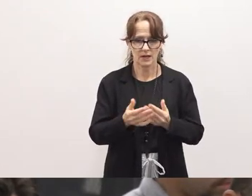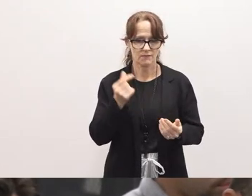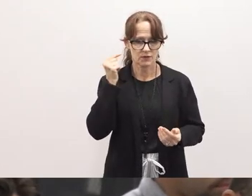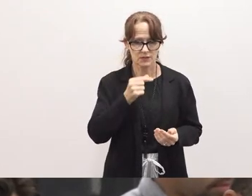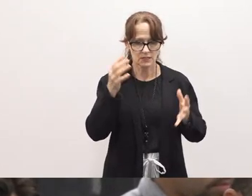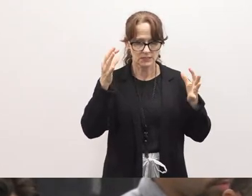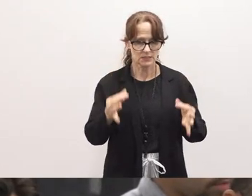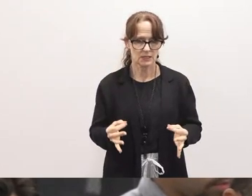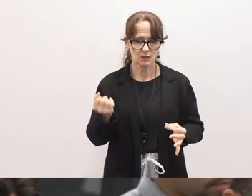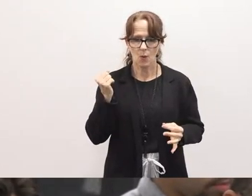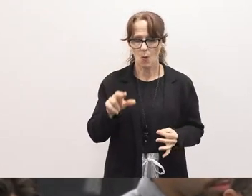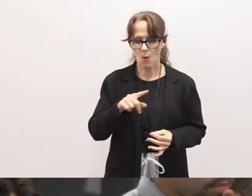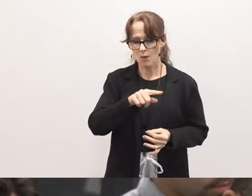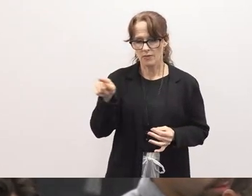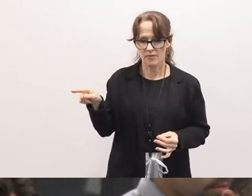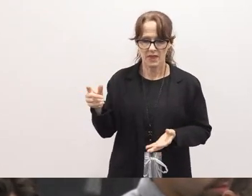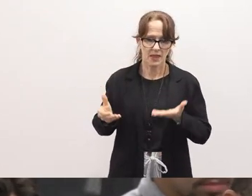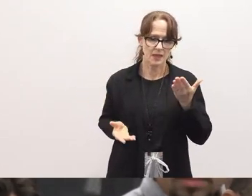choose, or